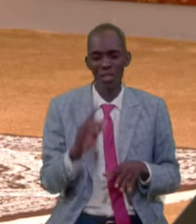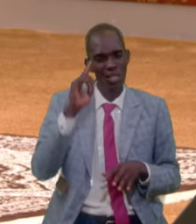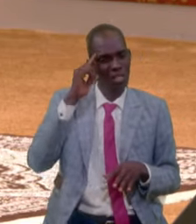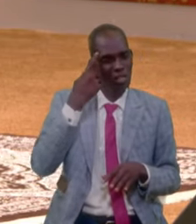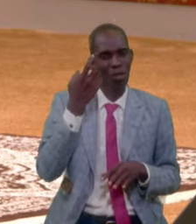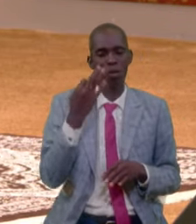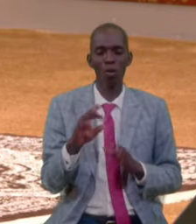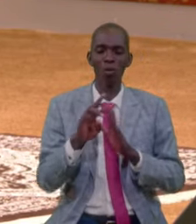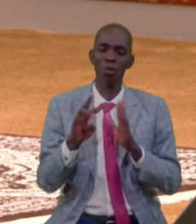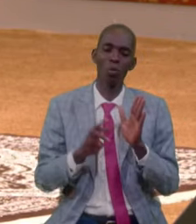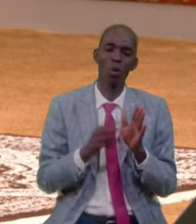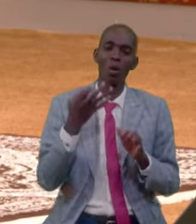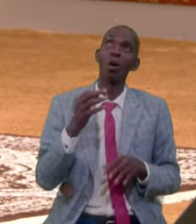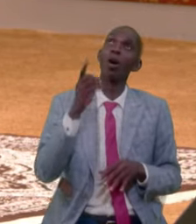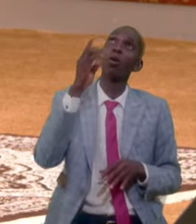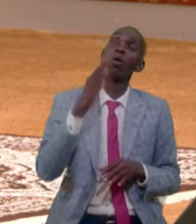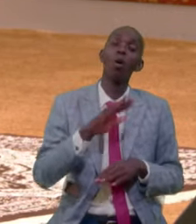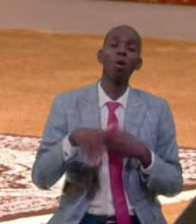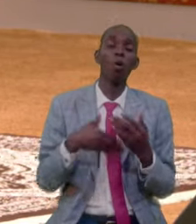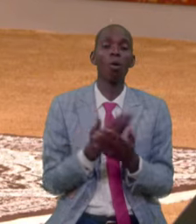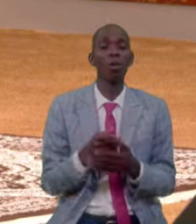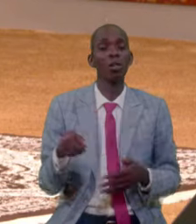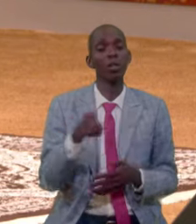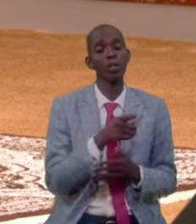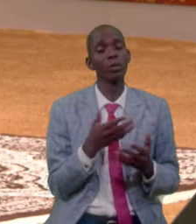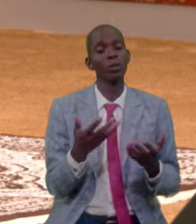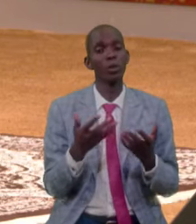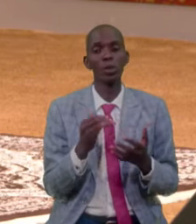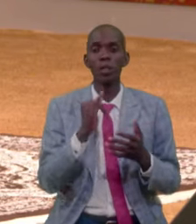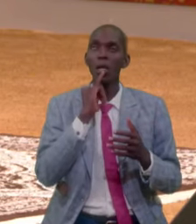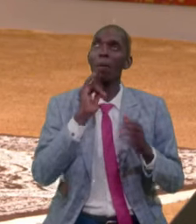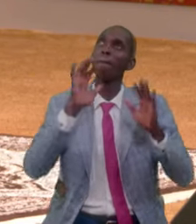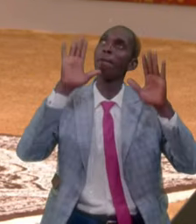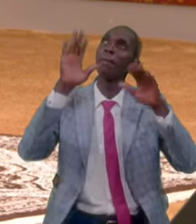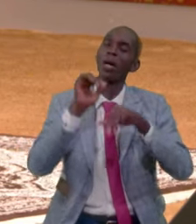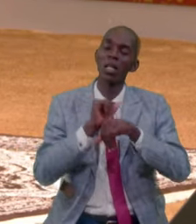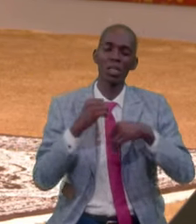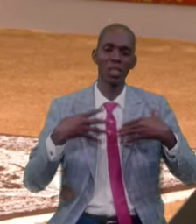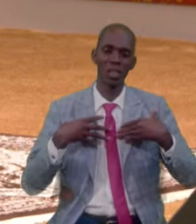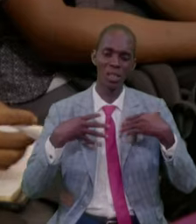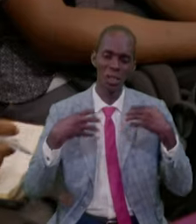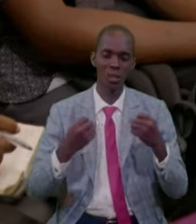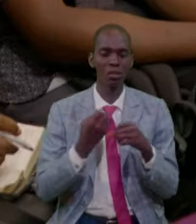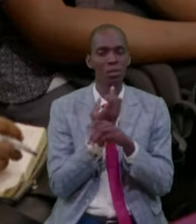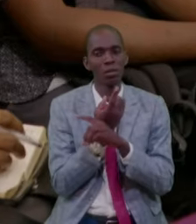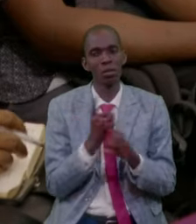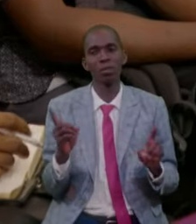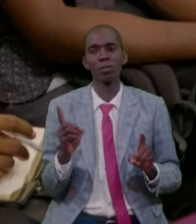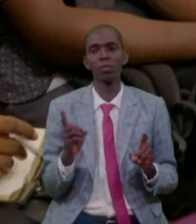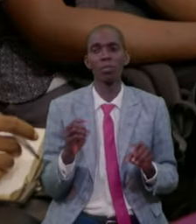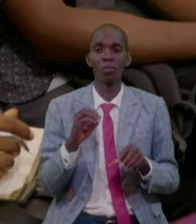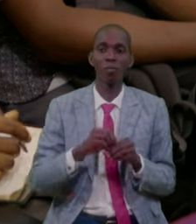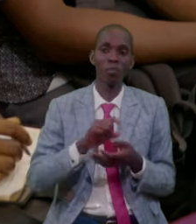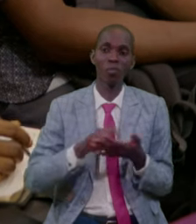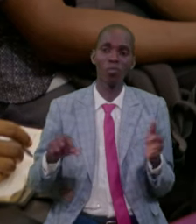they think about is miracle, healing, deliverance. Look at verse 22. In verse 22,